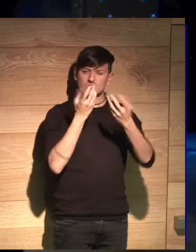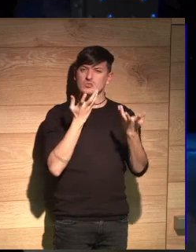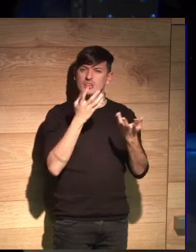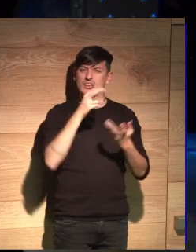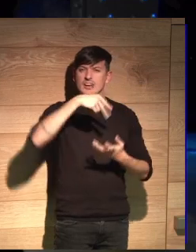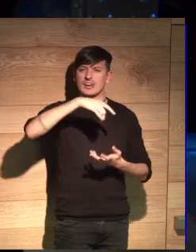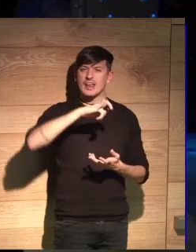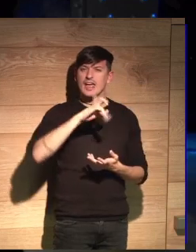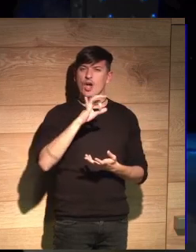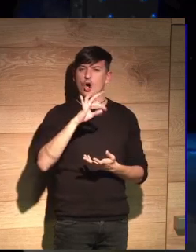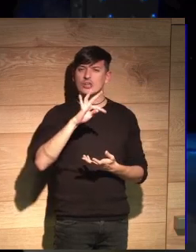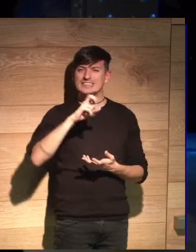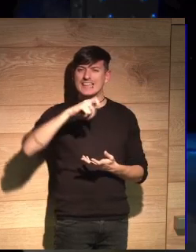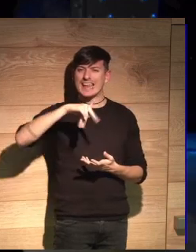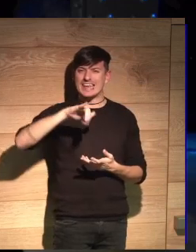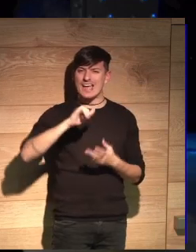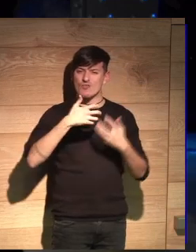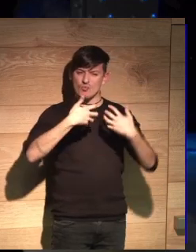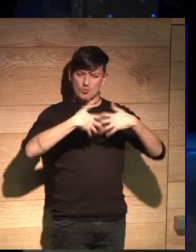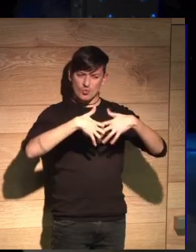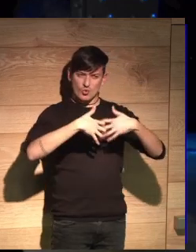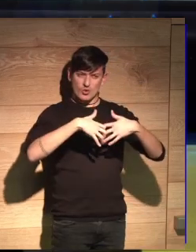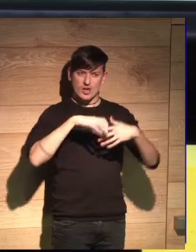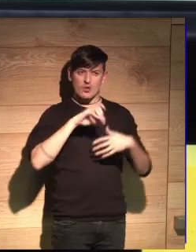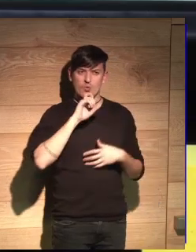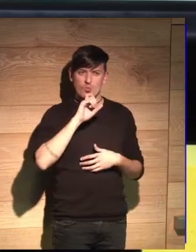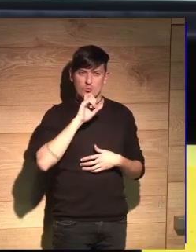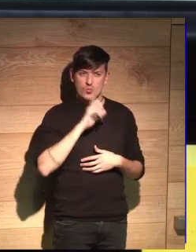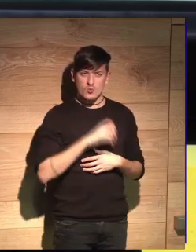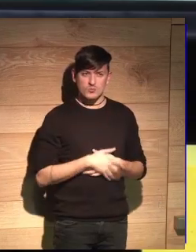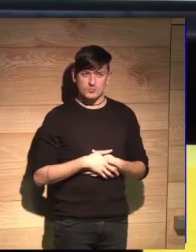and imagining how neotechnics works. Let's